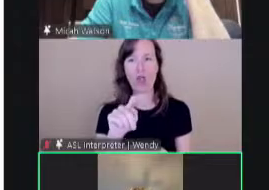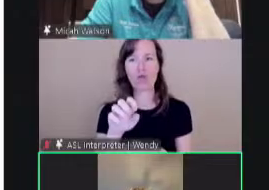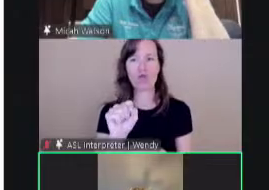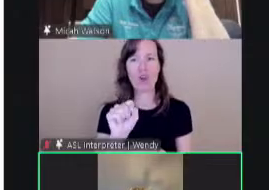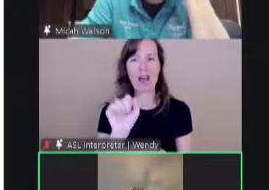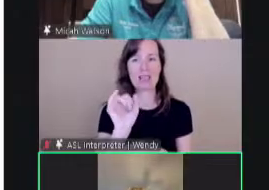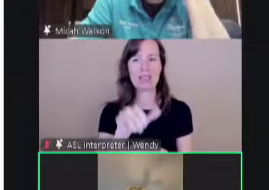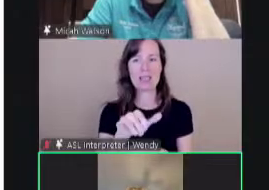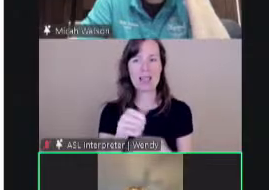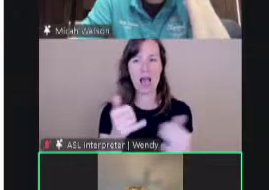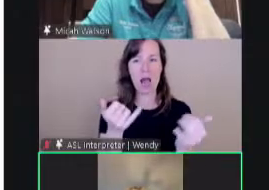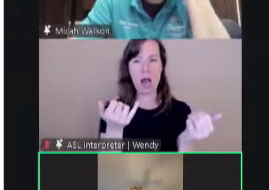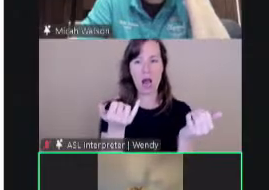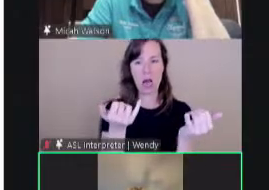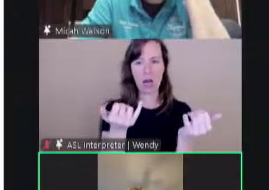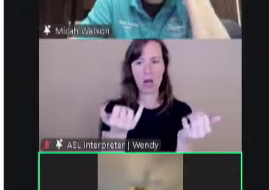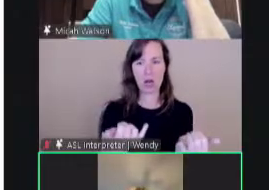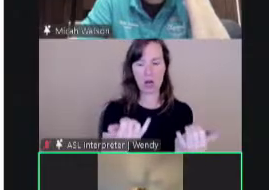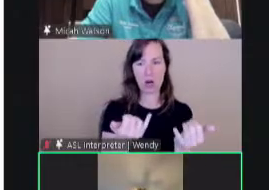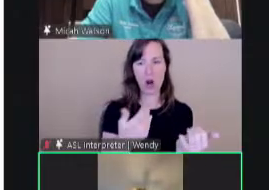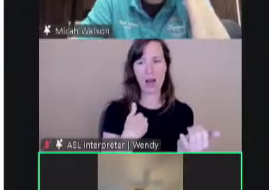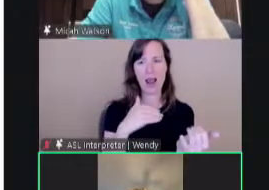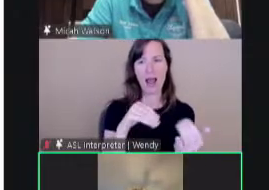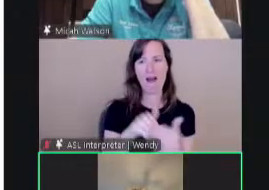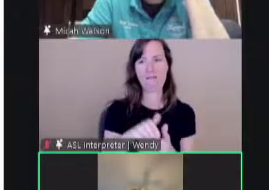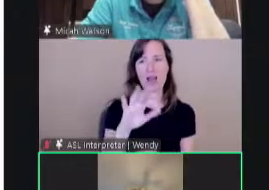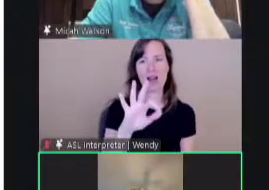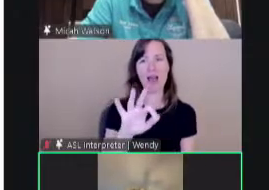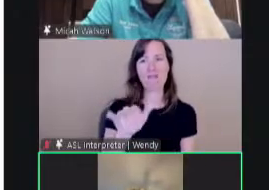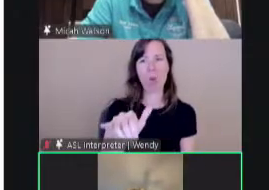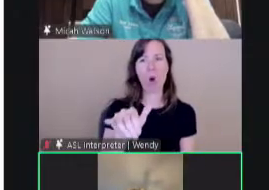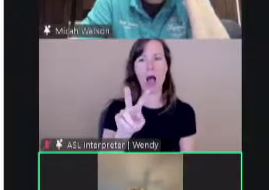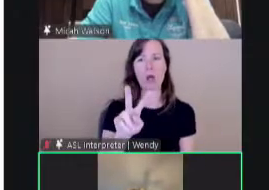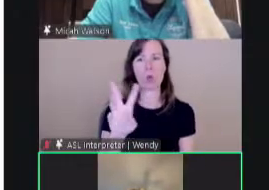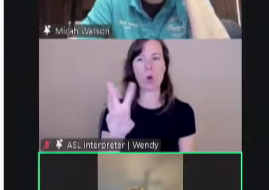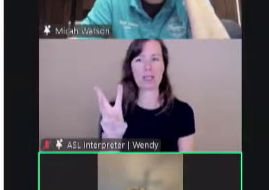currently had in FY26. So that's